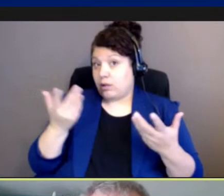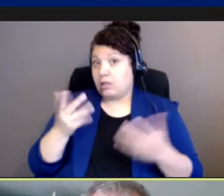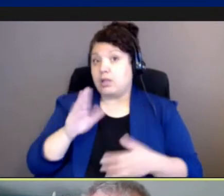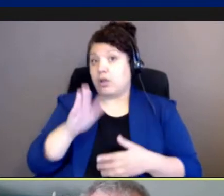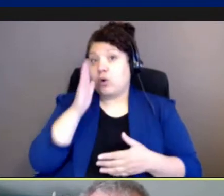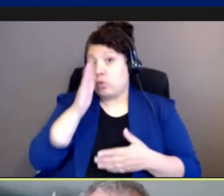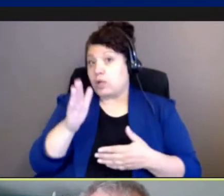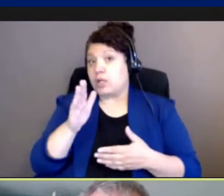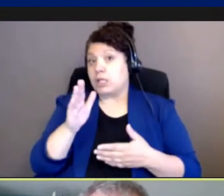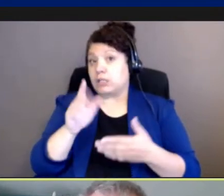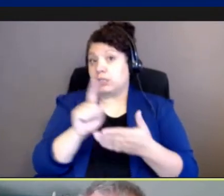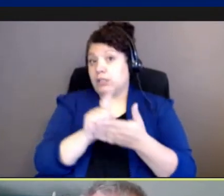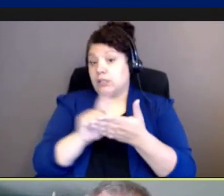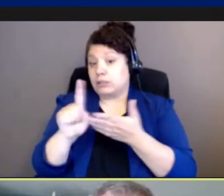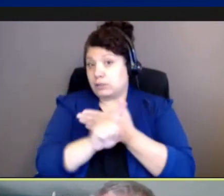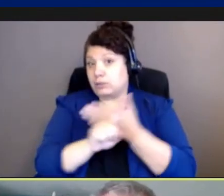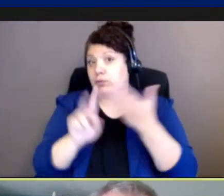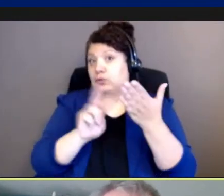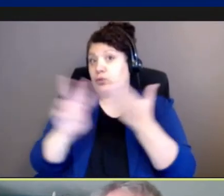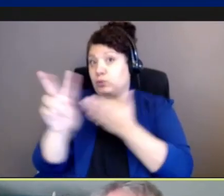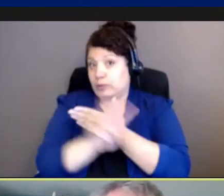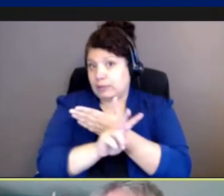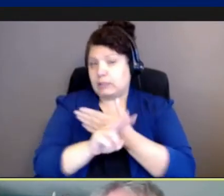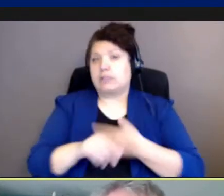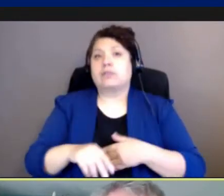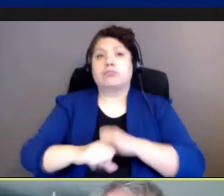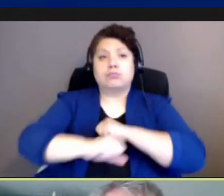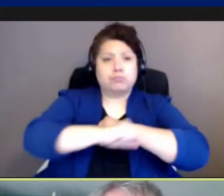they're going to be actively out there educating